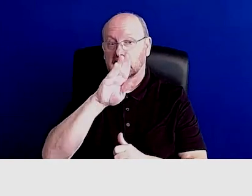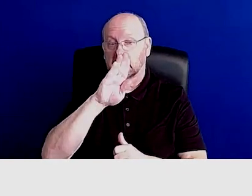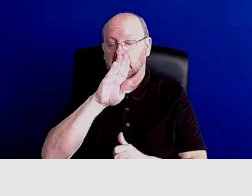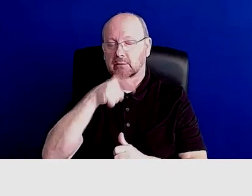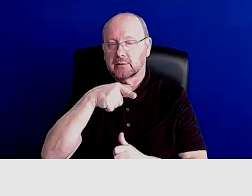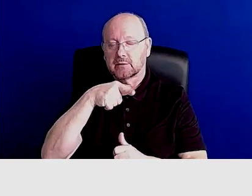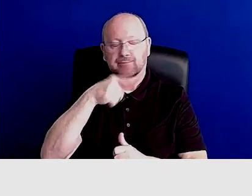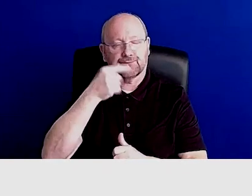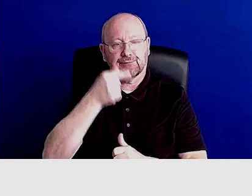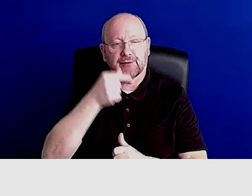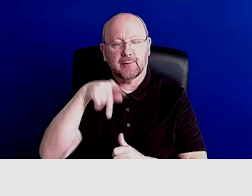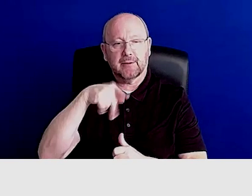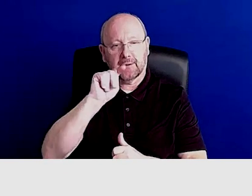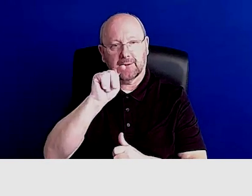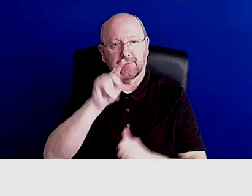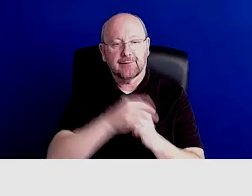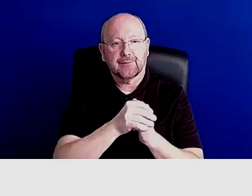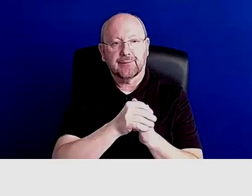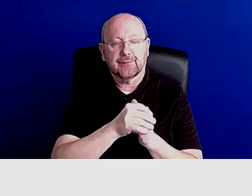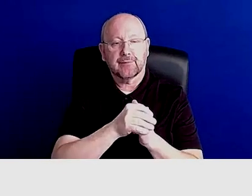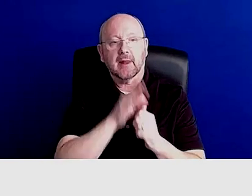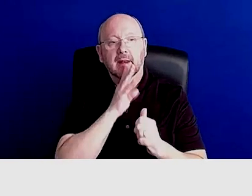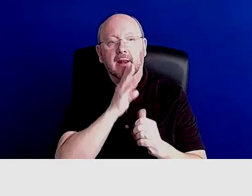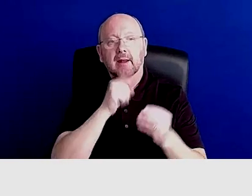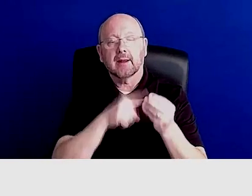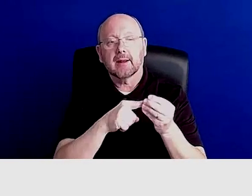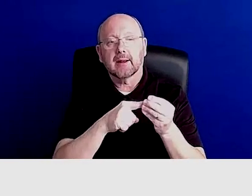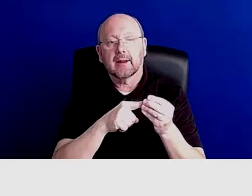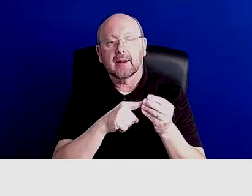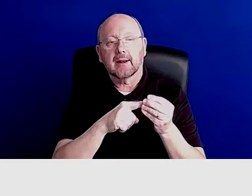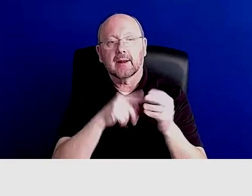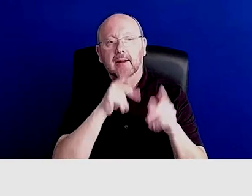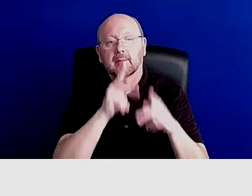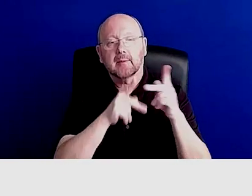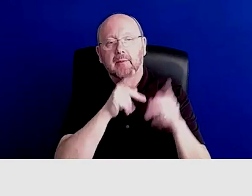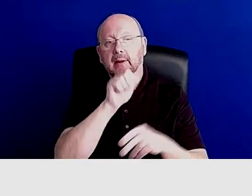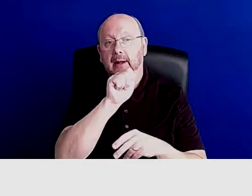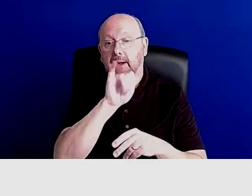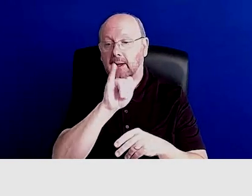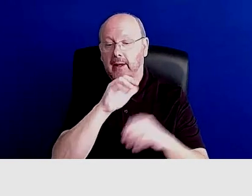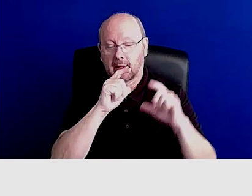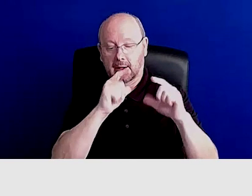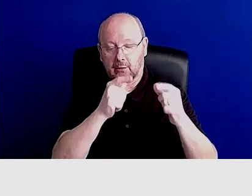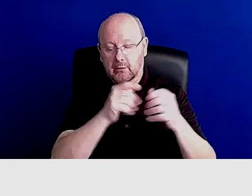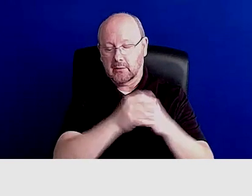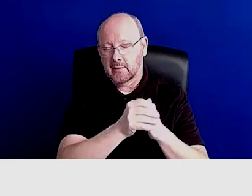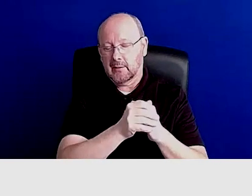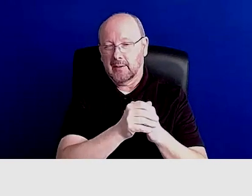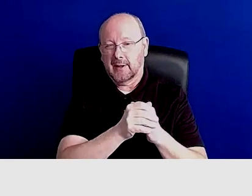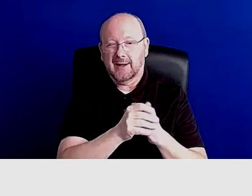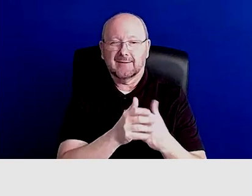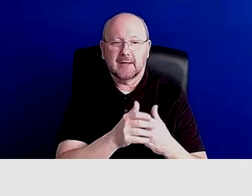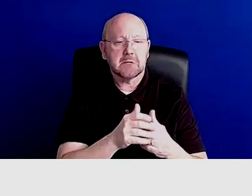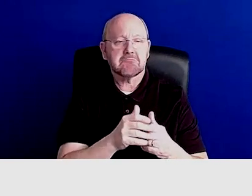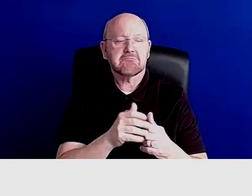They were talking about people in the AI group that are less sophisticated